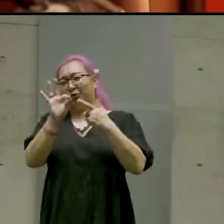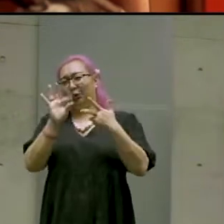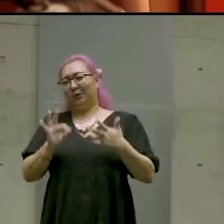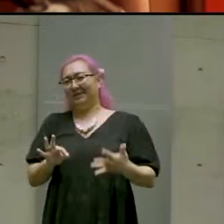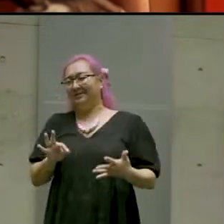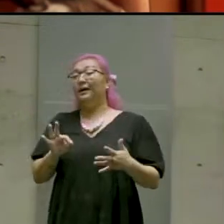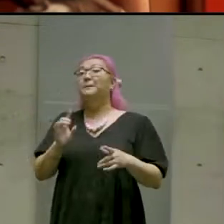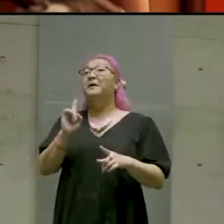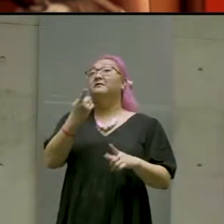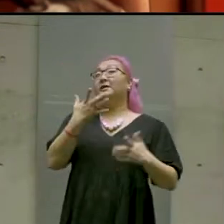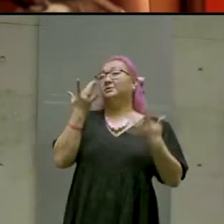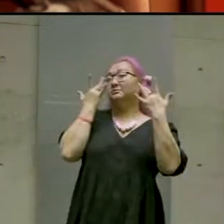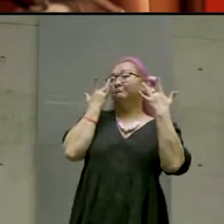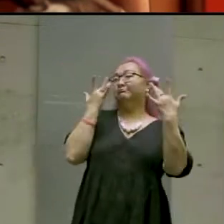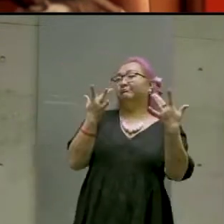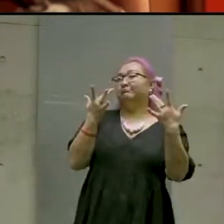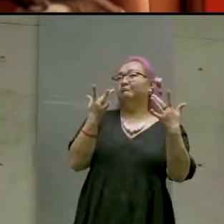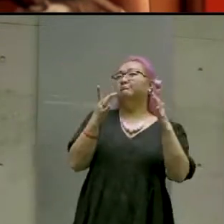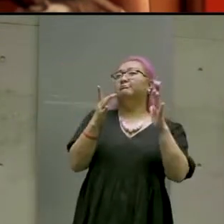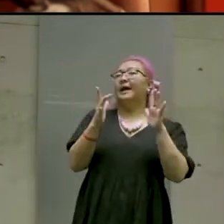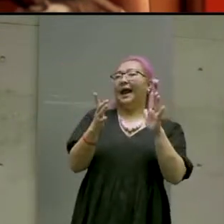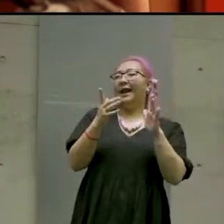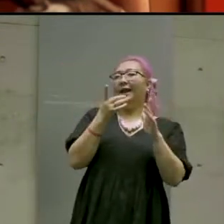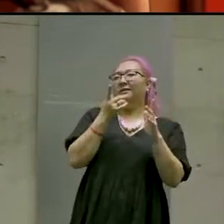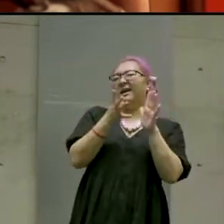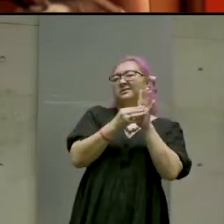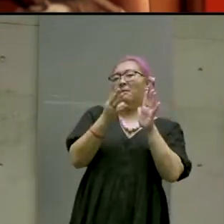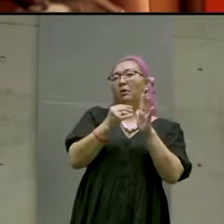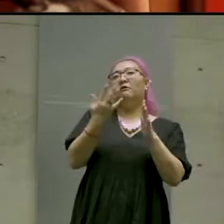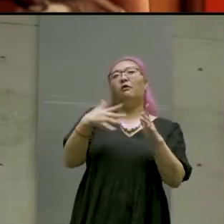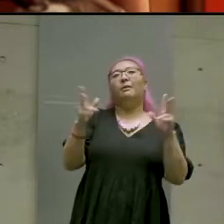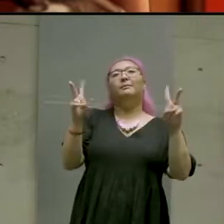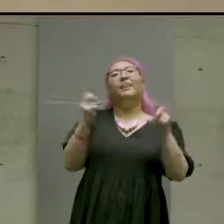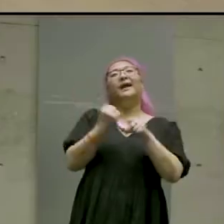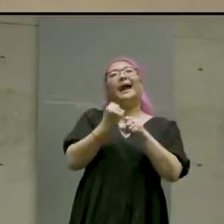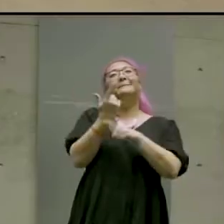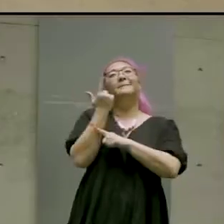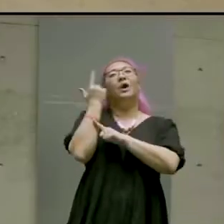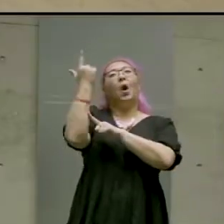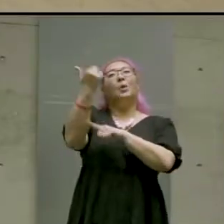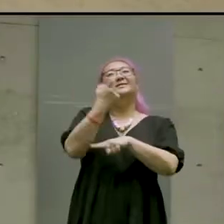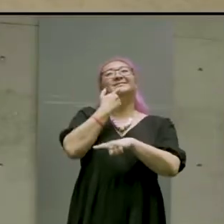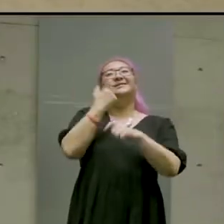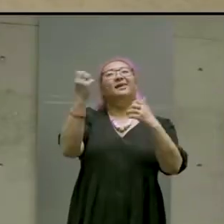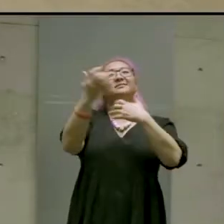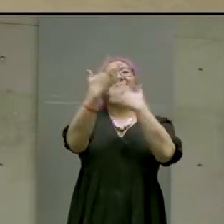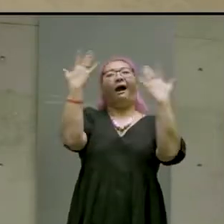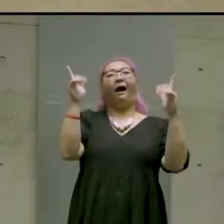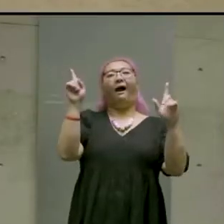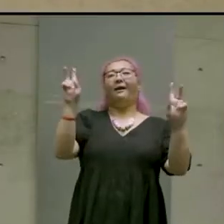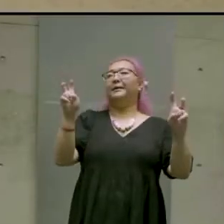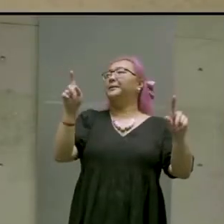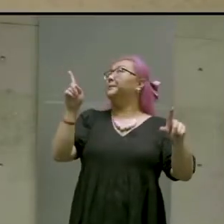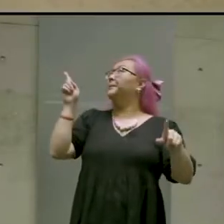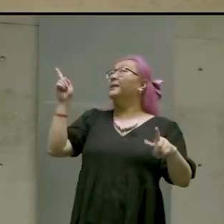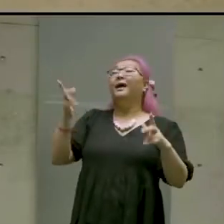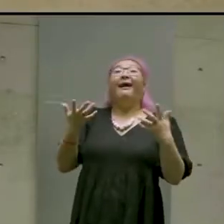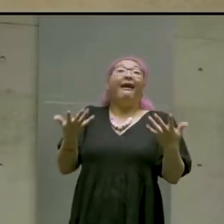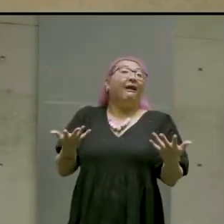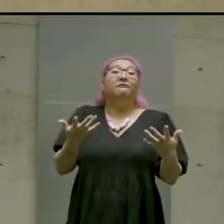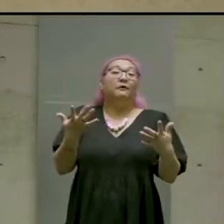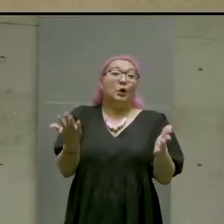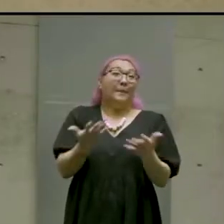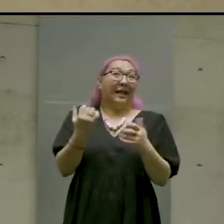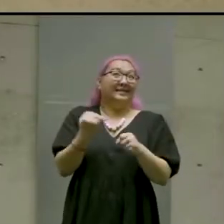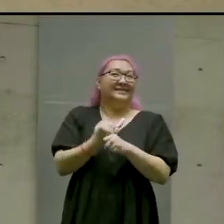little example from Beyond the Steel Sky, just to frame what we're talking about. So if you haven't played this game,